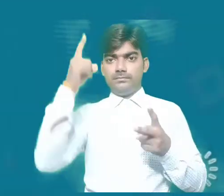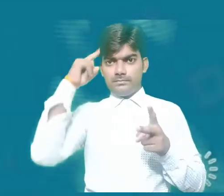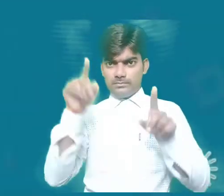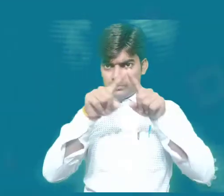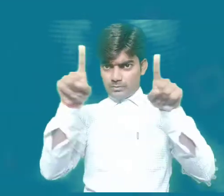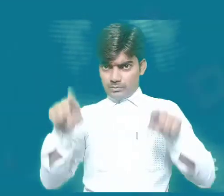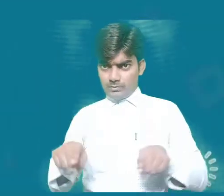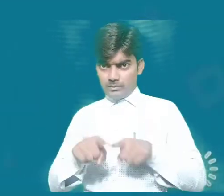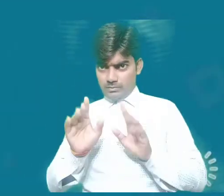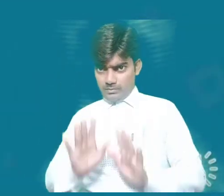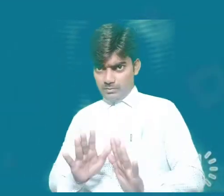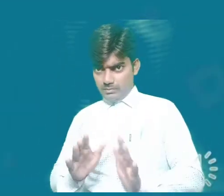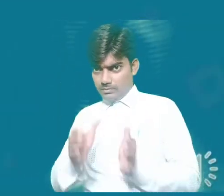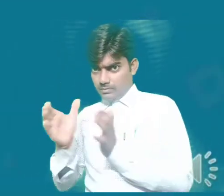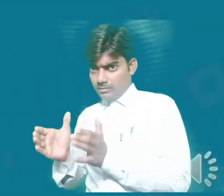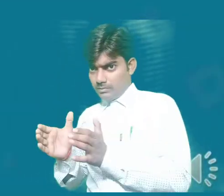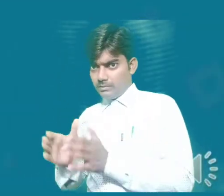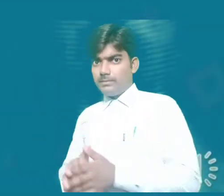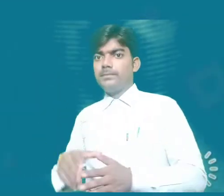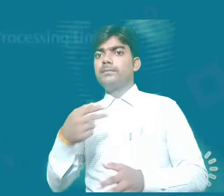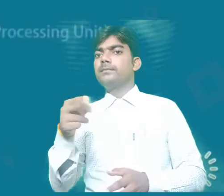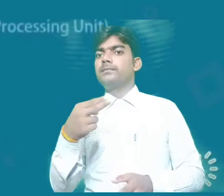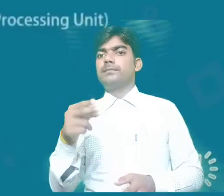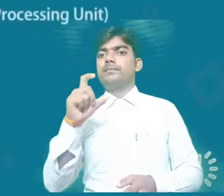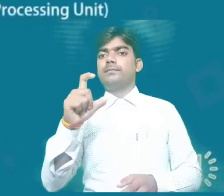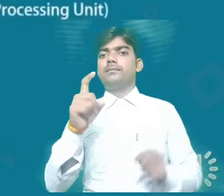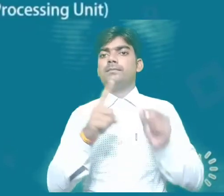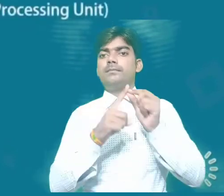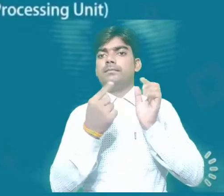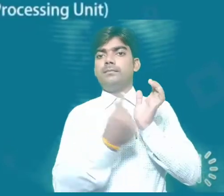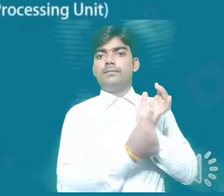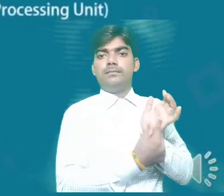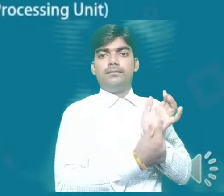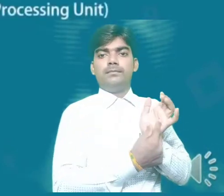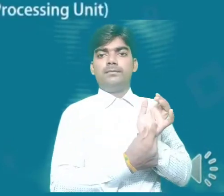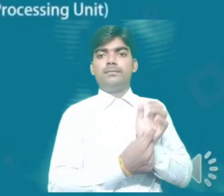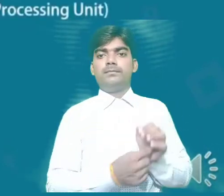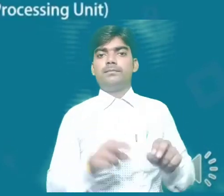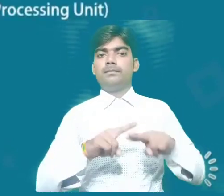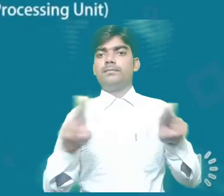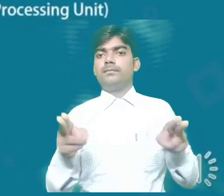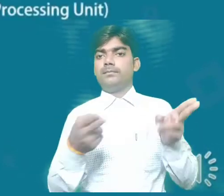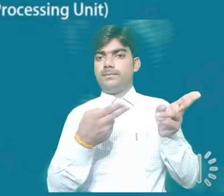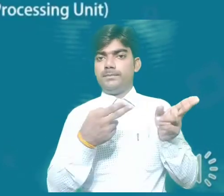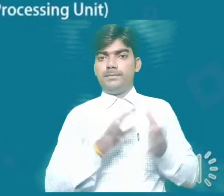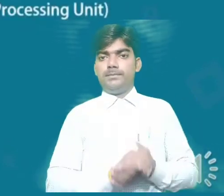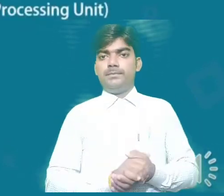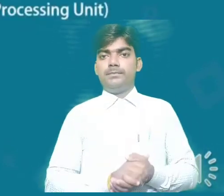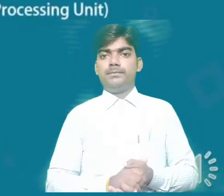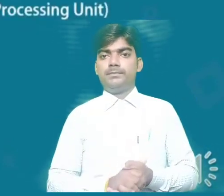Have you seen a black box attached to your computer? That black box is known as CPU i.e. Central